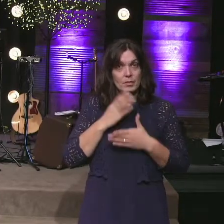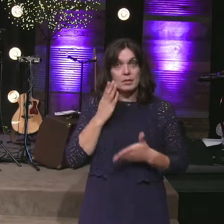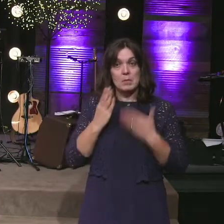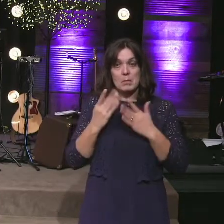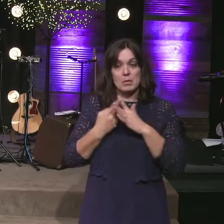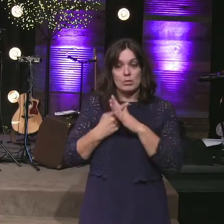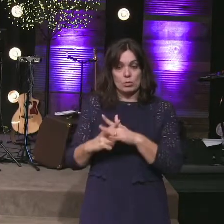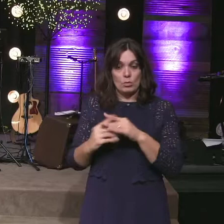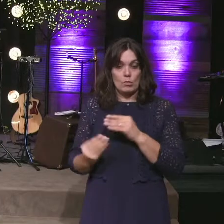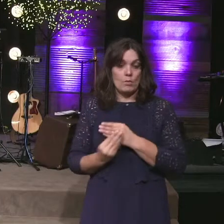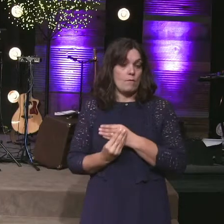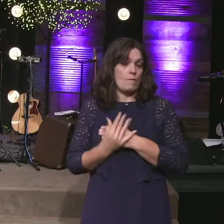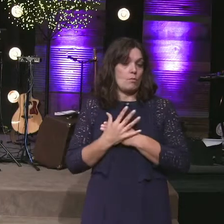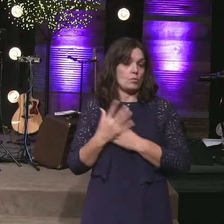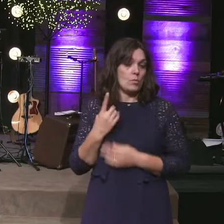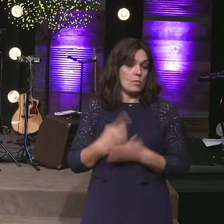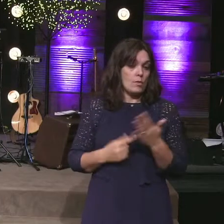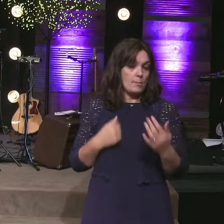my thoughts.